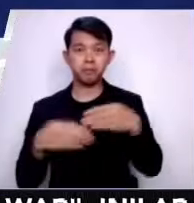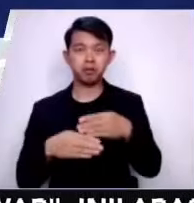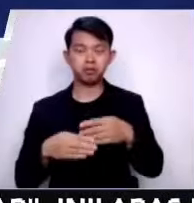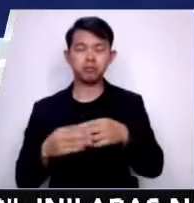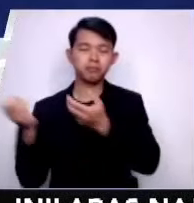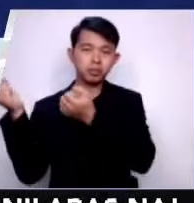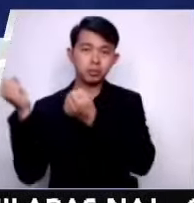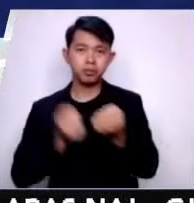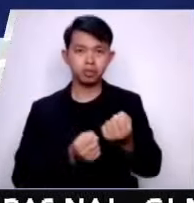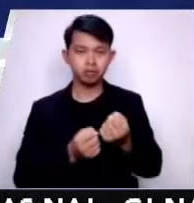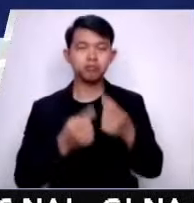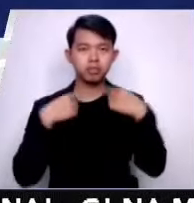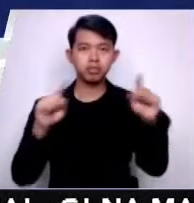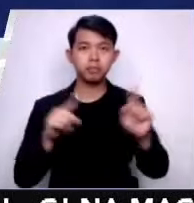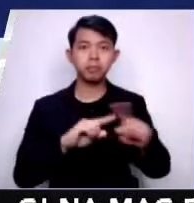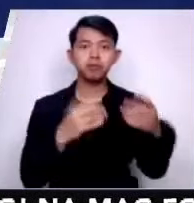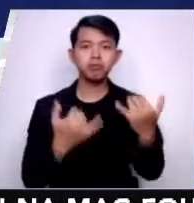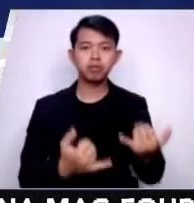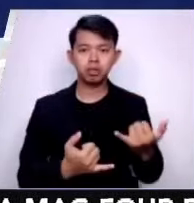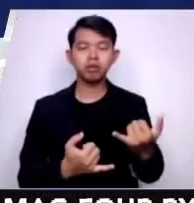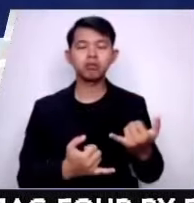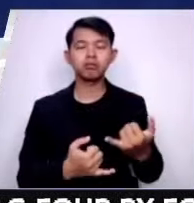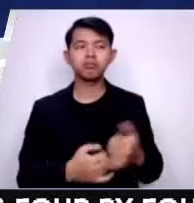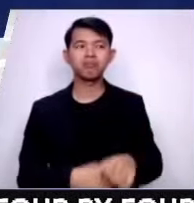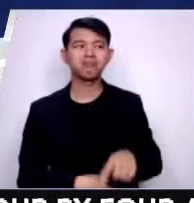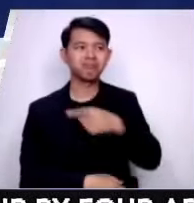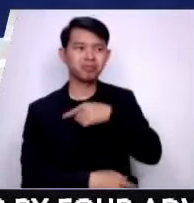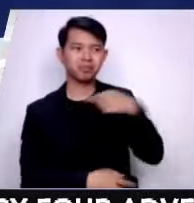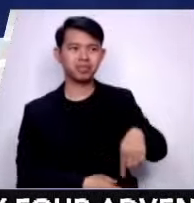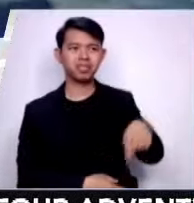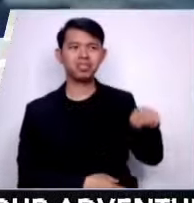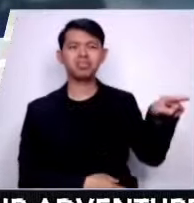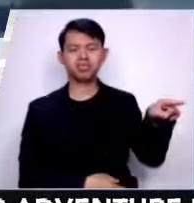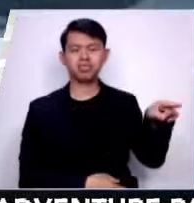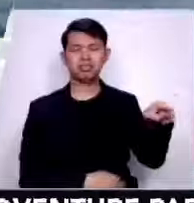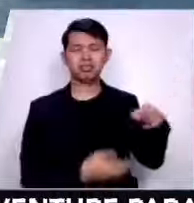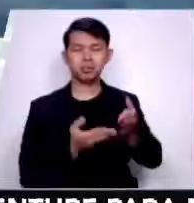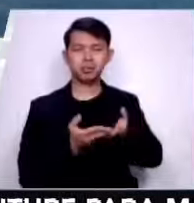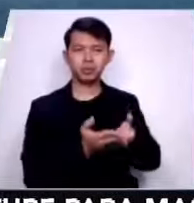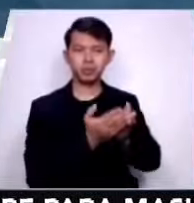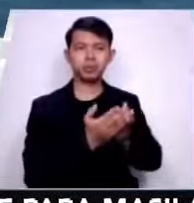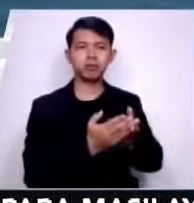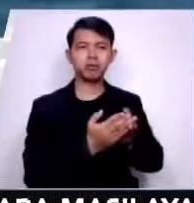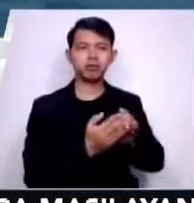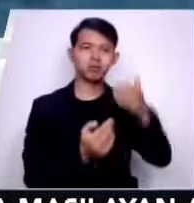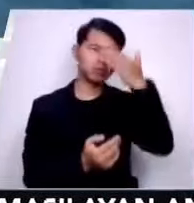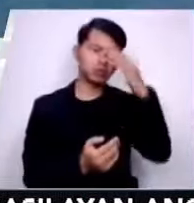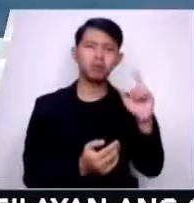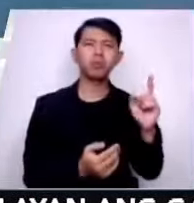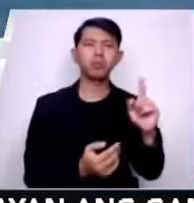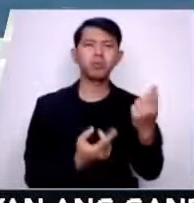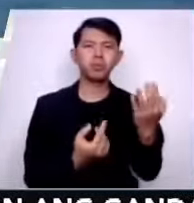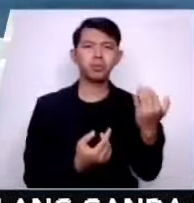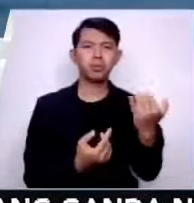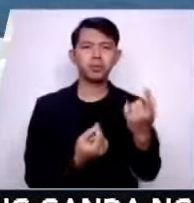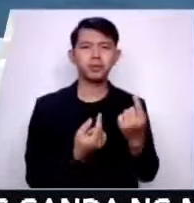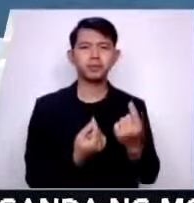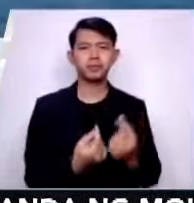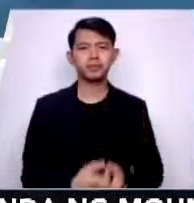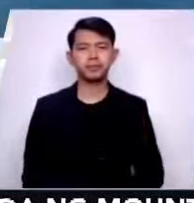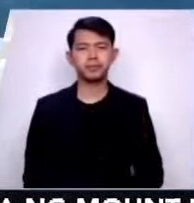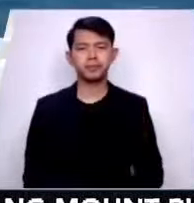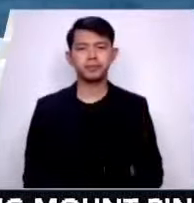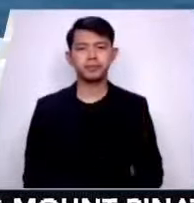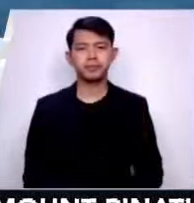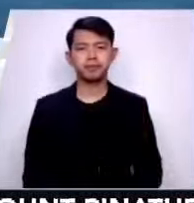don't know what came into the minds of the Chinese Coast Guard. Ang Chinese Foreign Ministry tinawag namang illegal